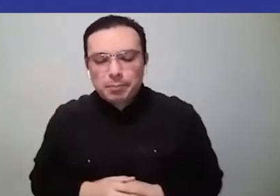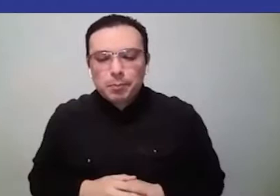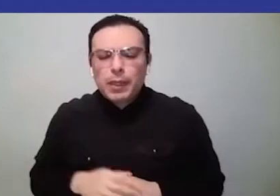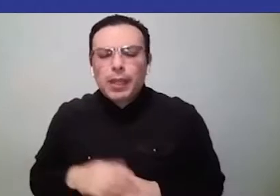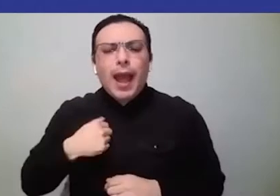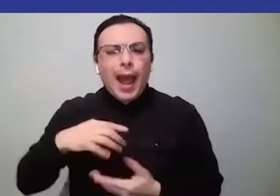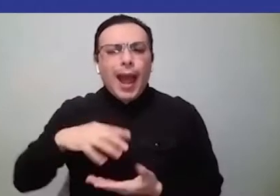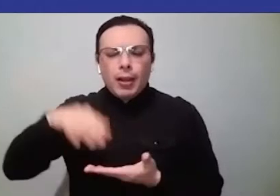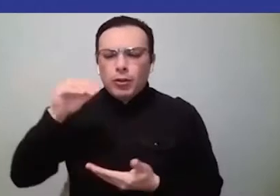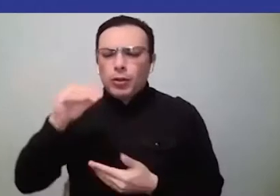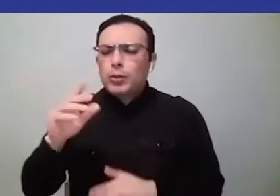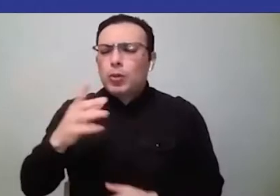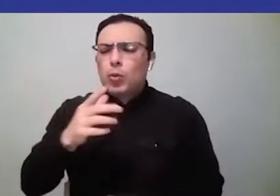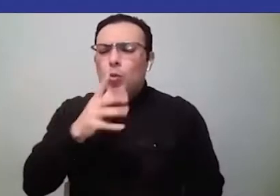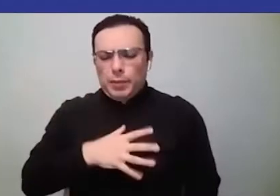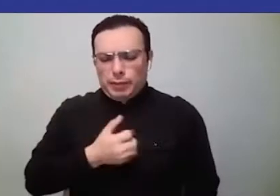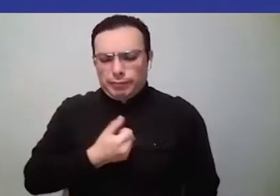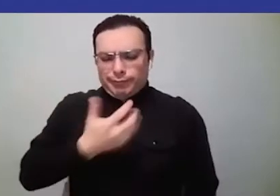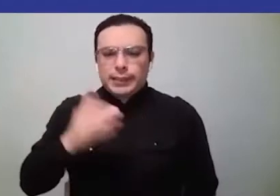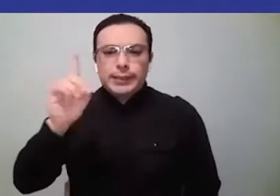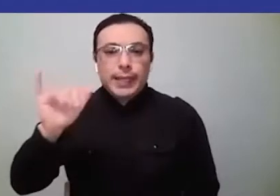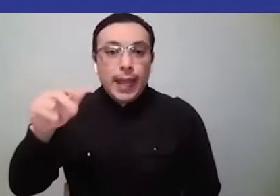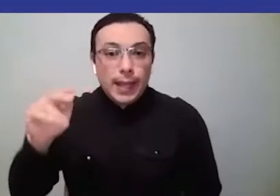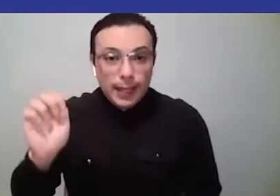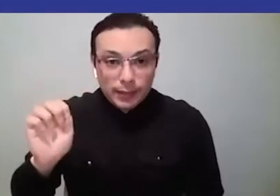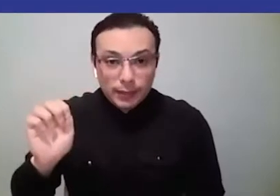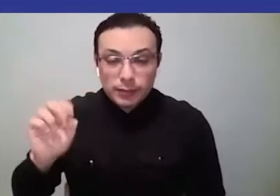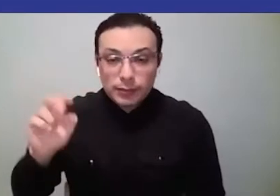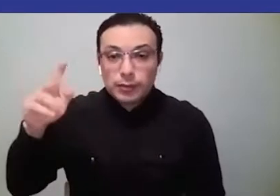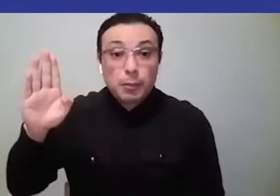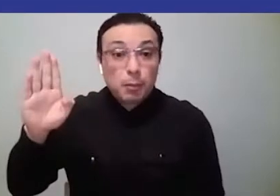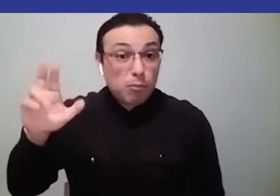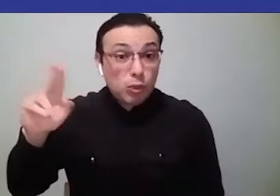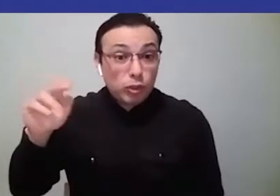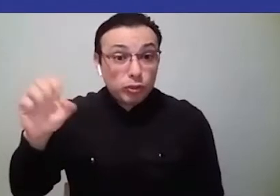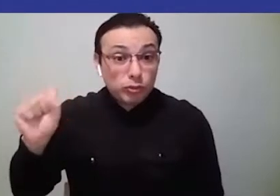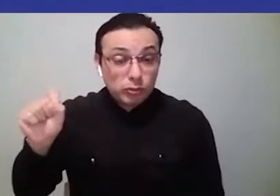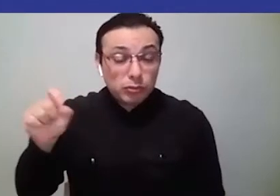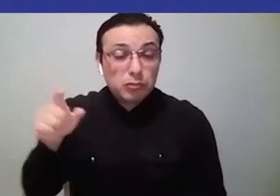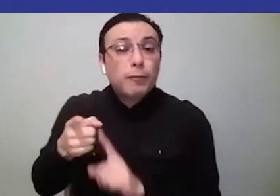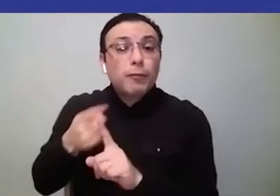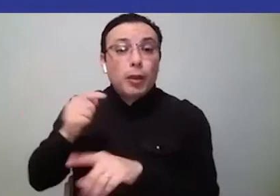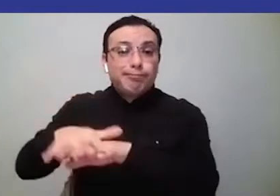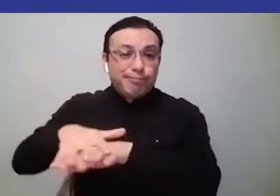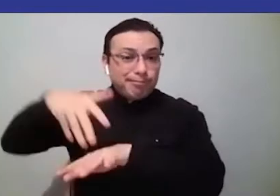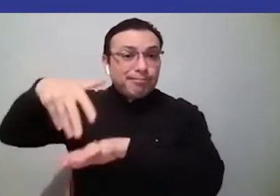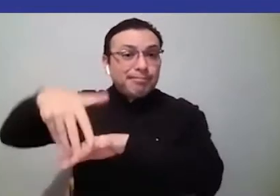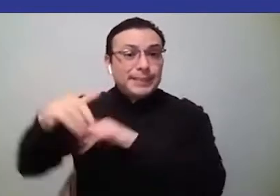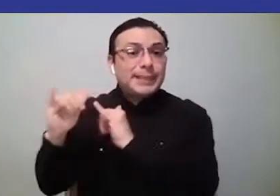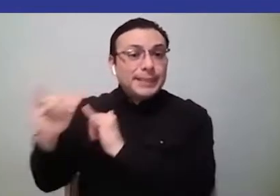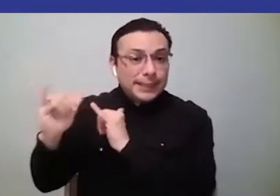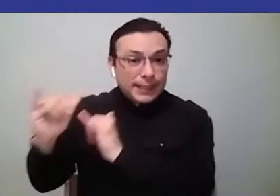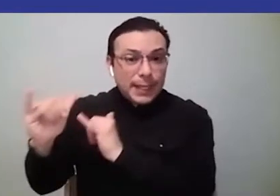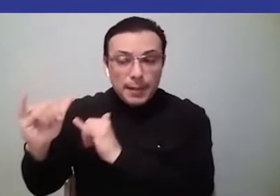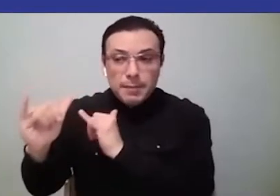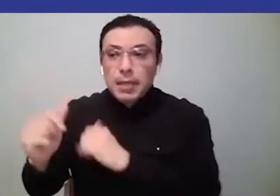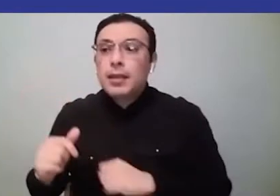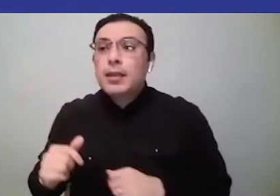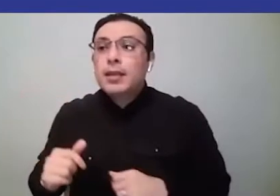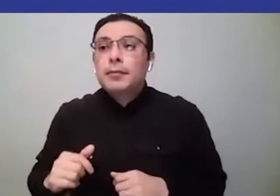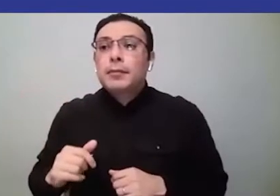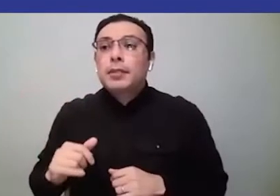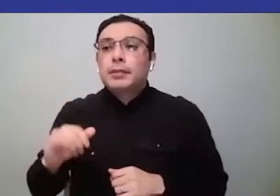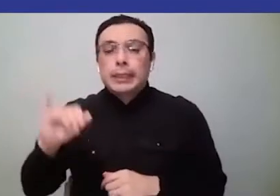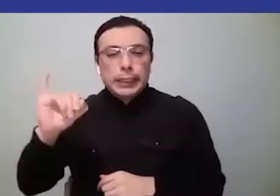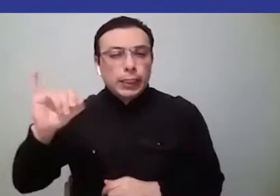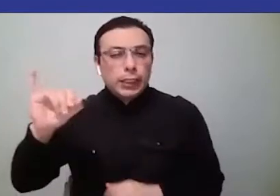Burns. She is also Anishinaabe, like myself. And she lived in New York City